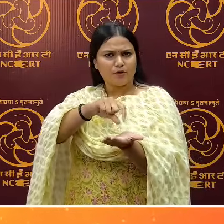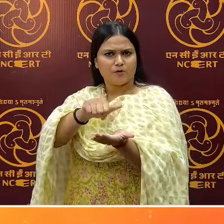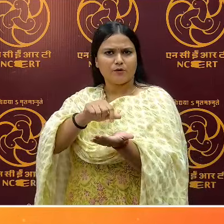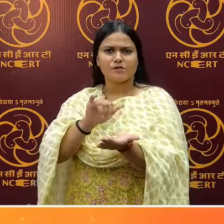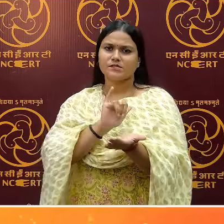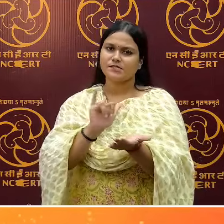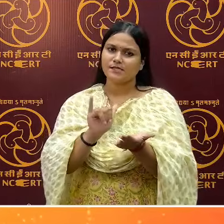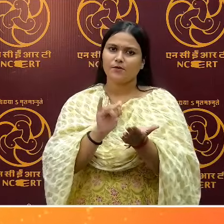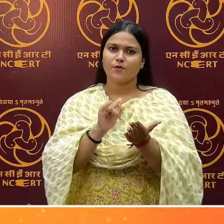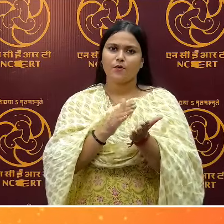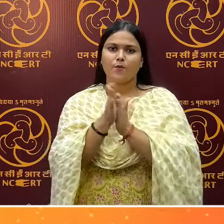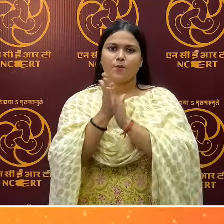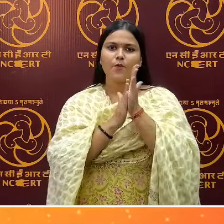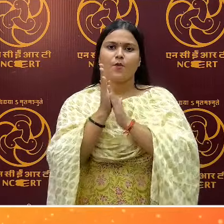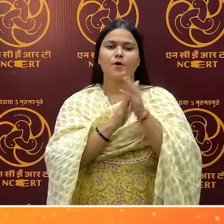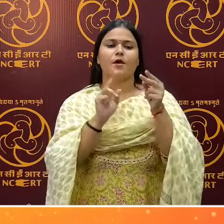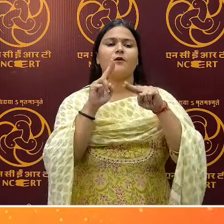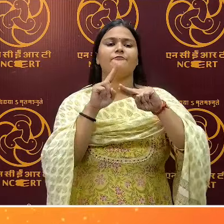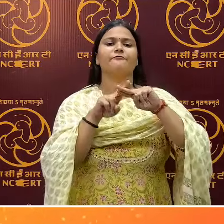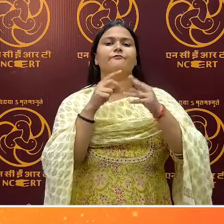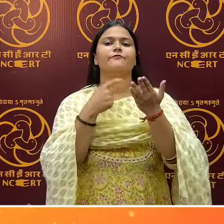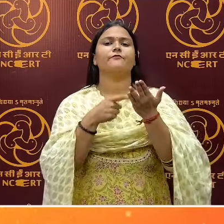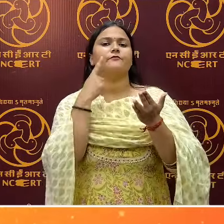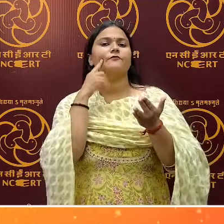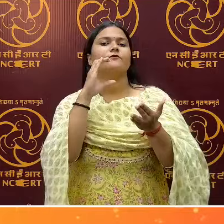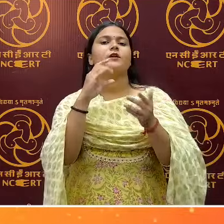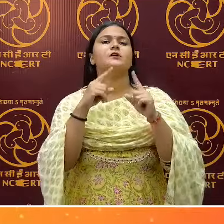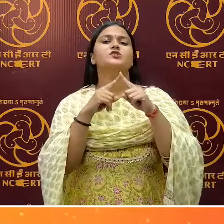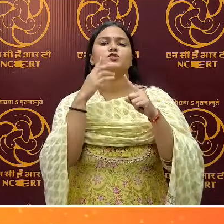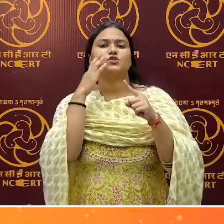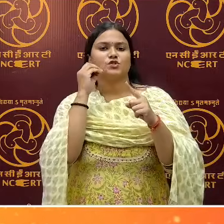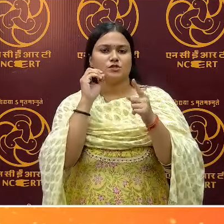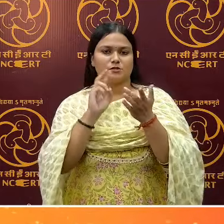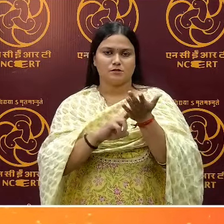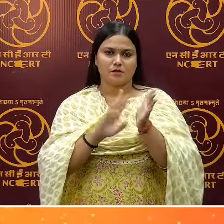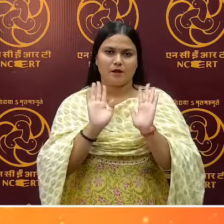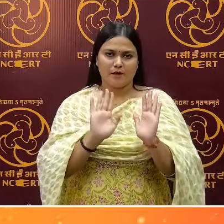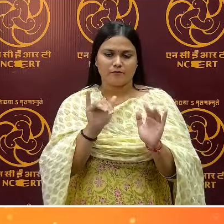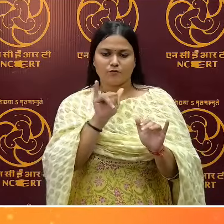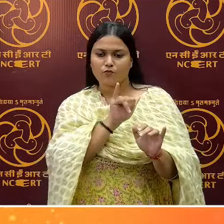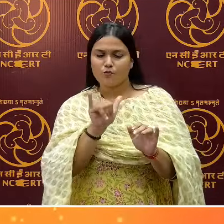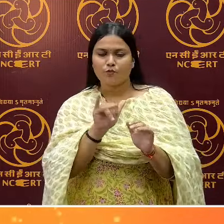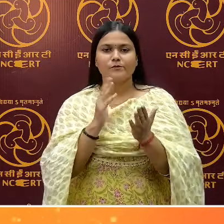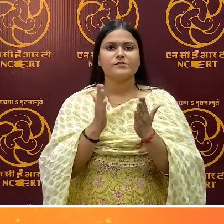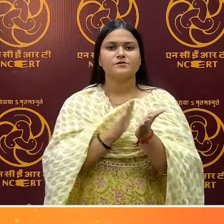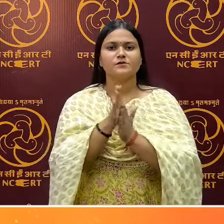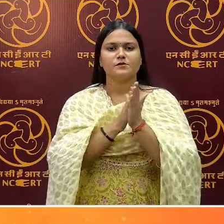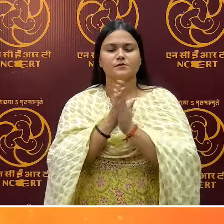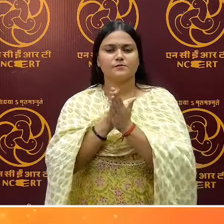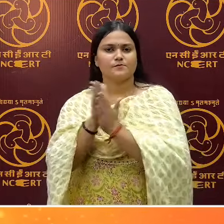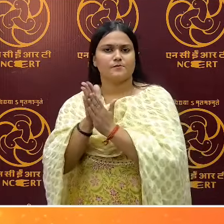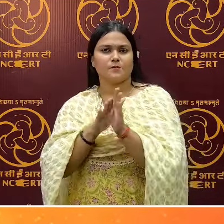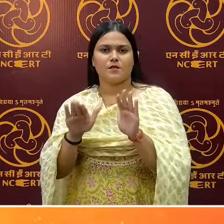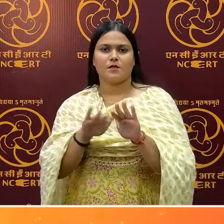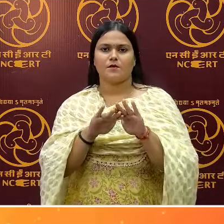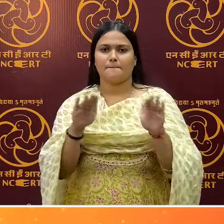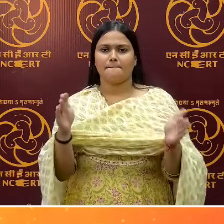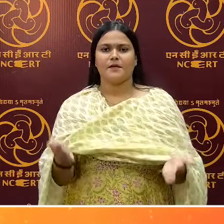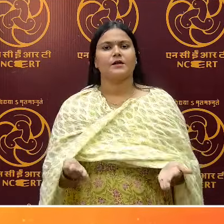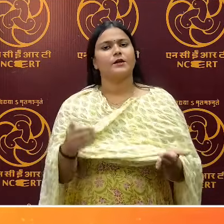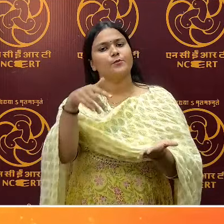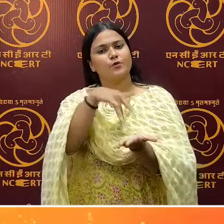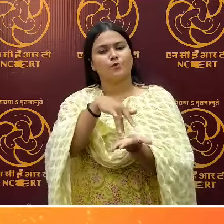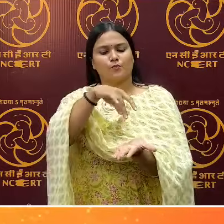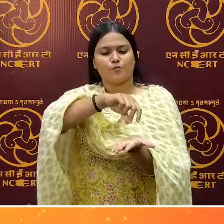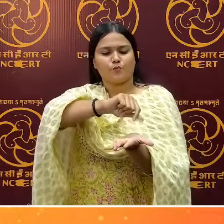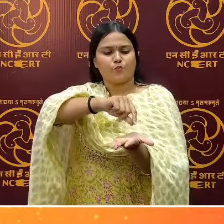it. So there is a friction between the surface, the tip, and between the surface on the tabletop wherever we are